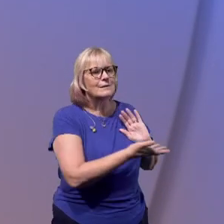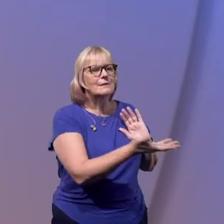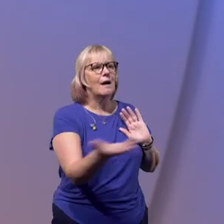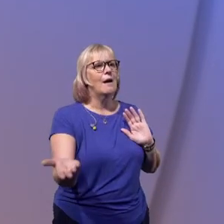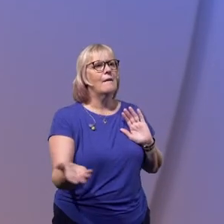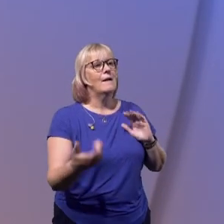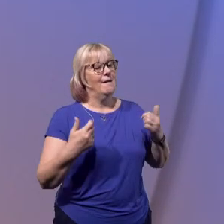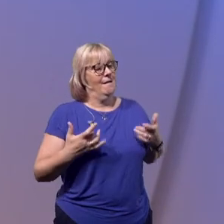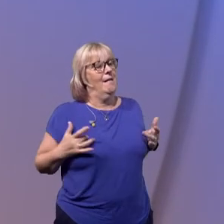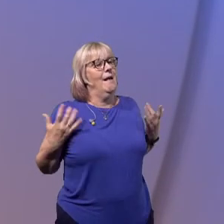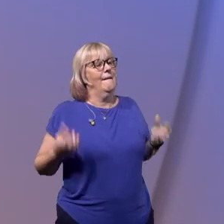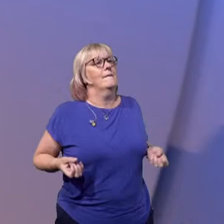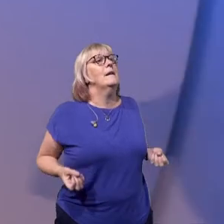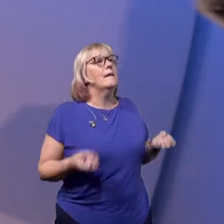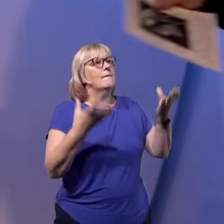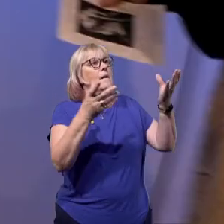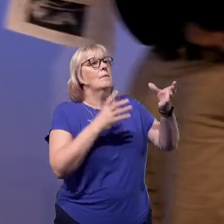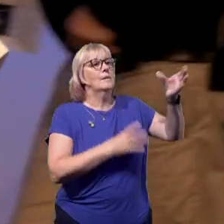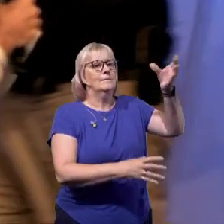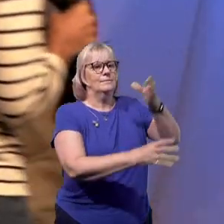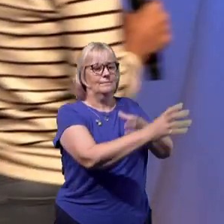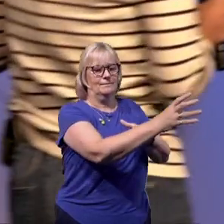many."